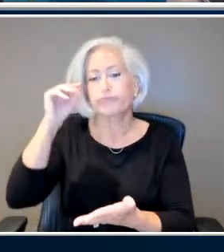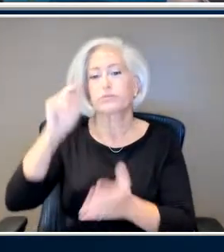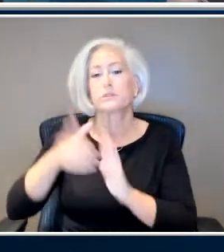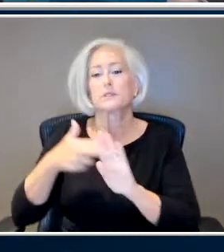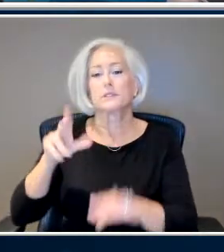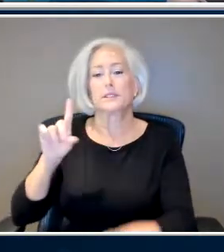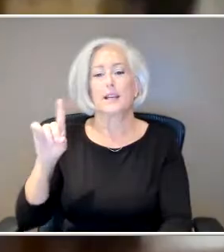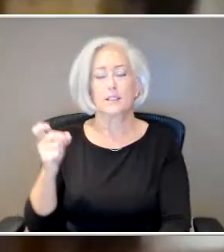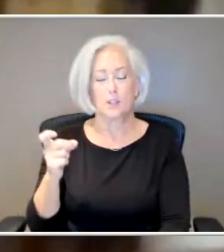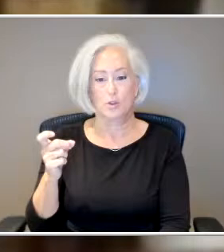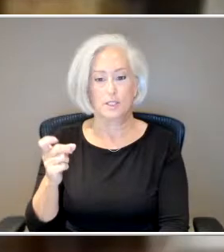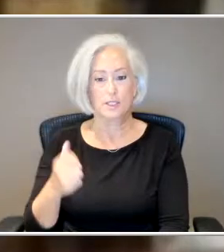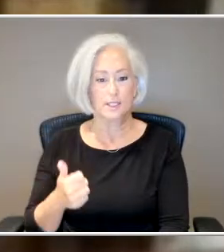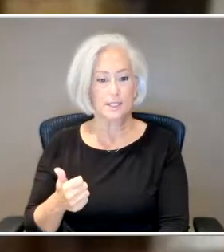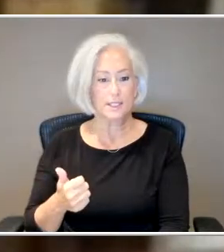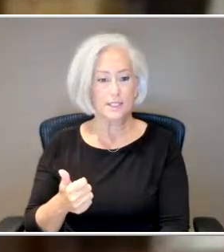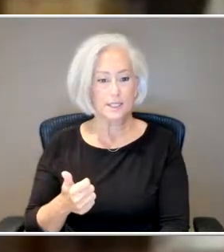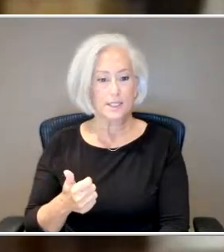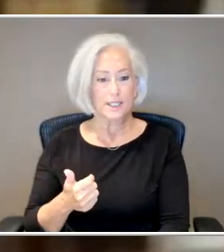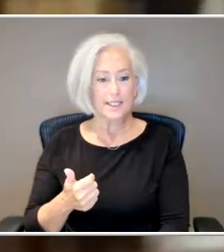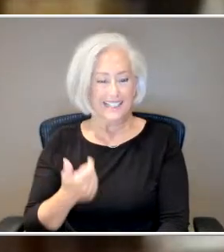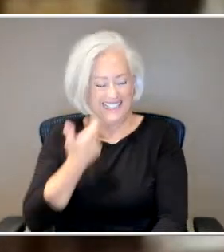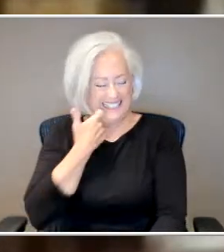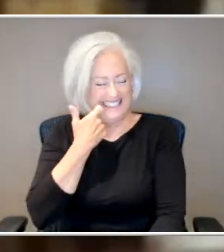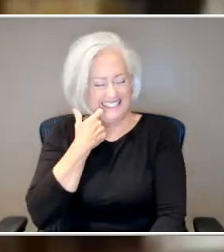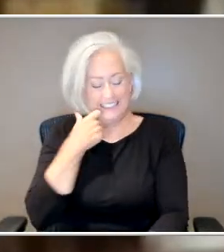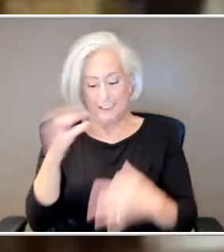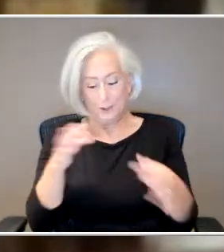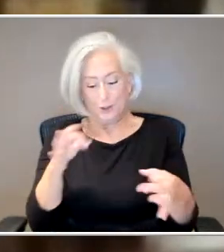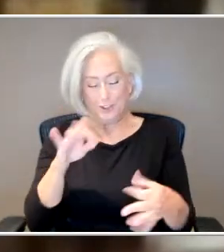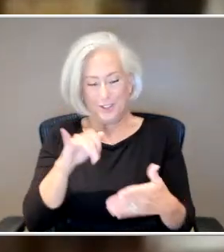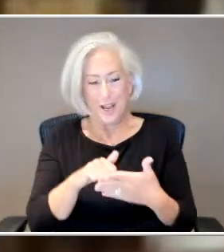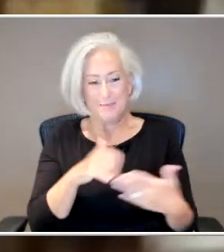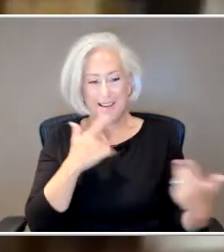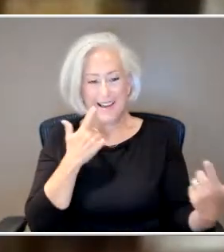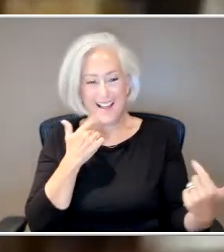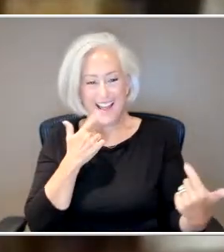graphically just described it.